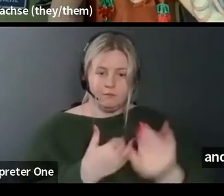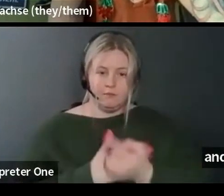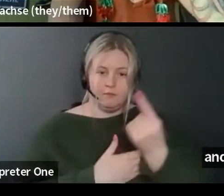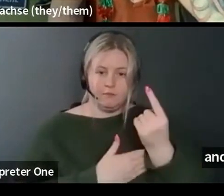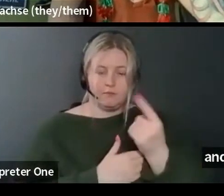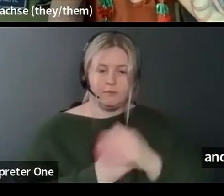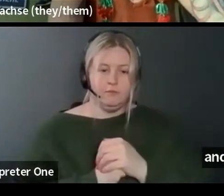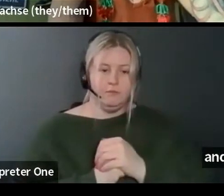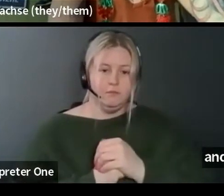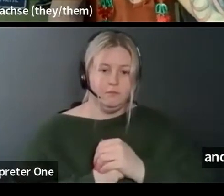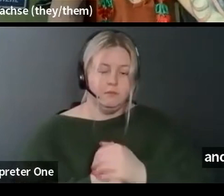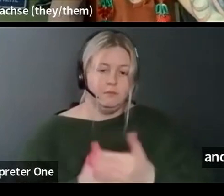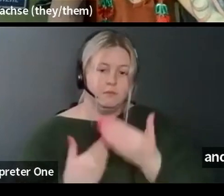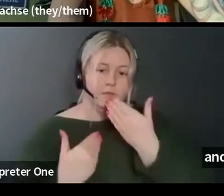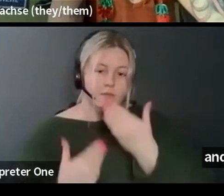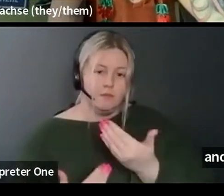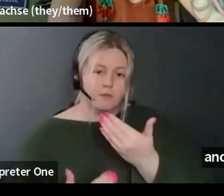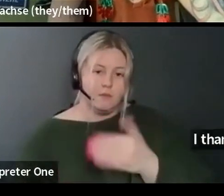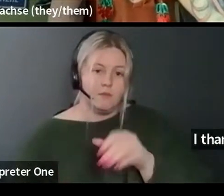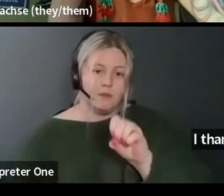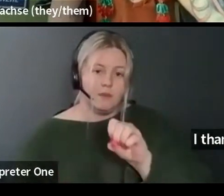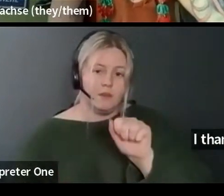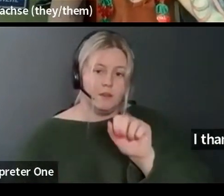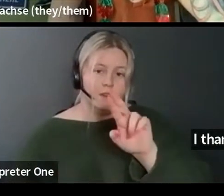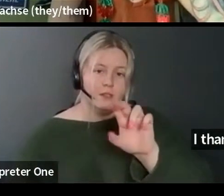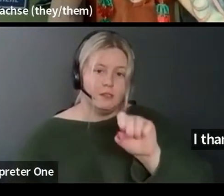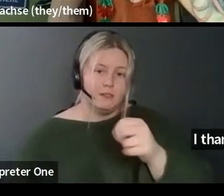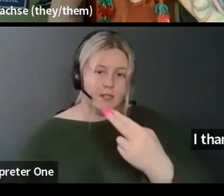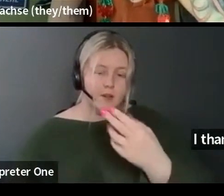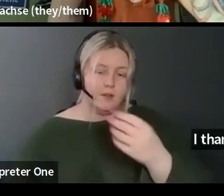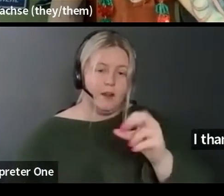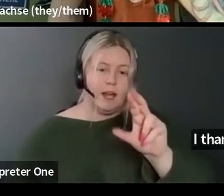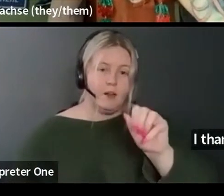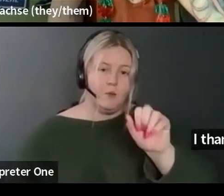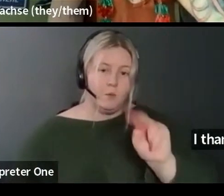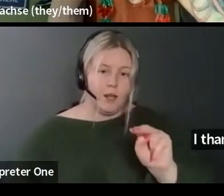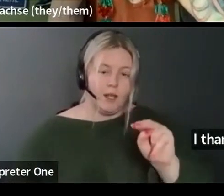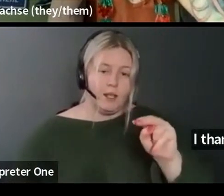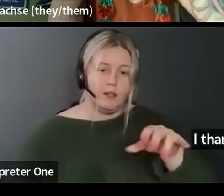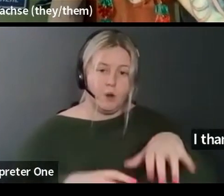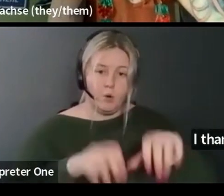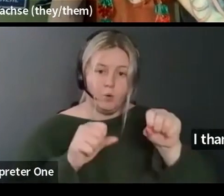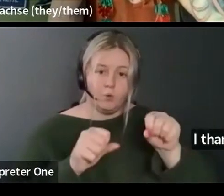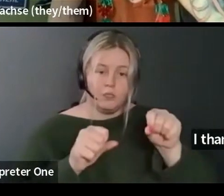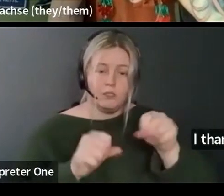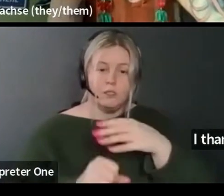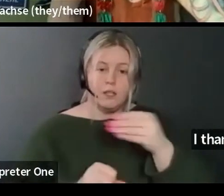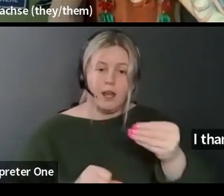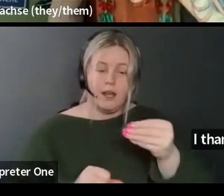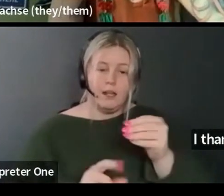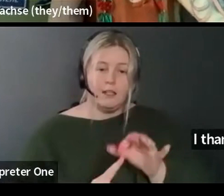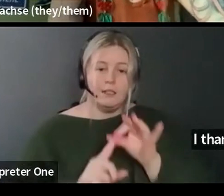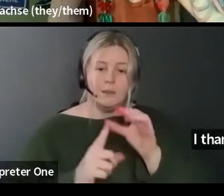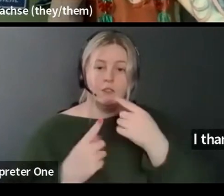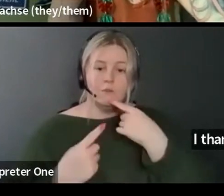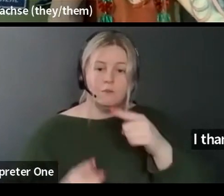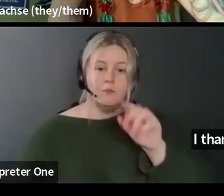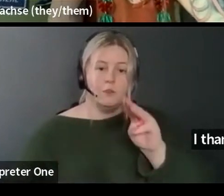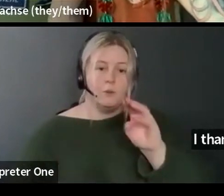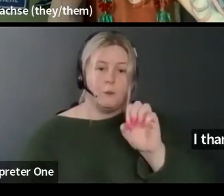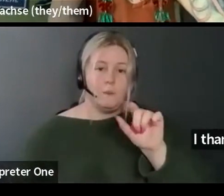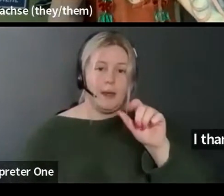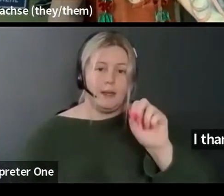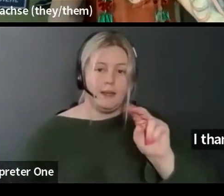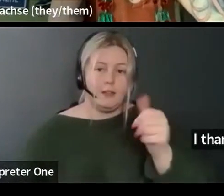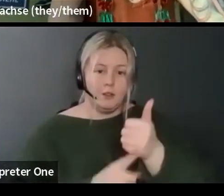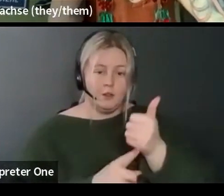to Wayne and Sarah, our hosts, and a special shout out to Megan, who worked behind